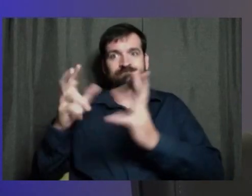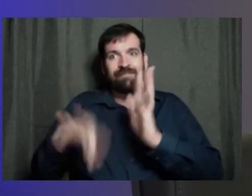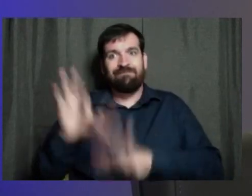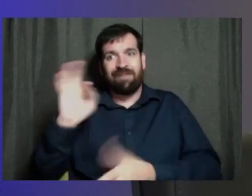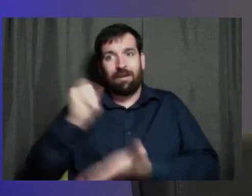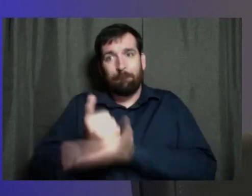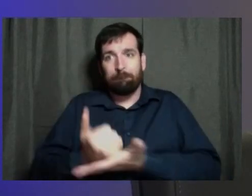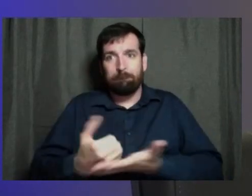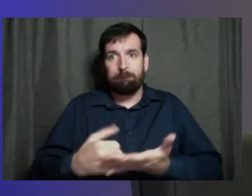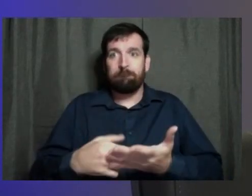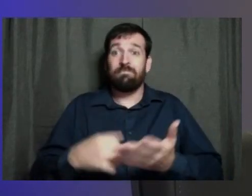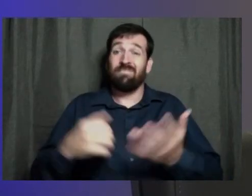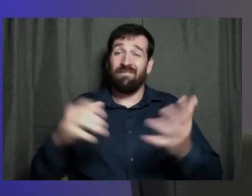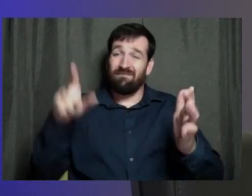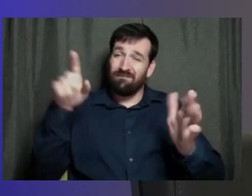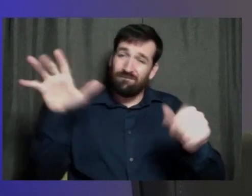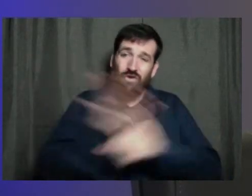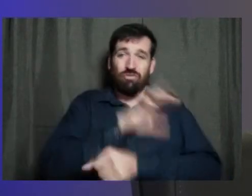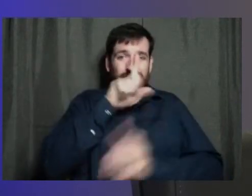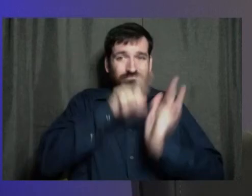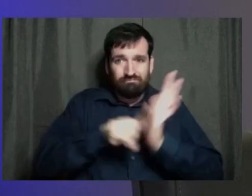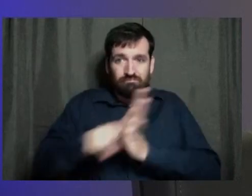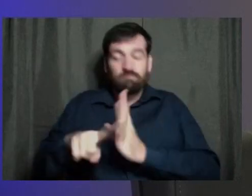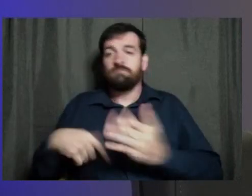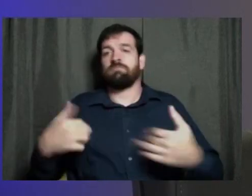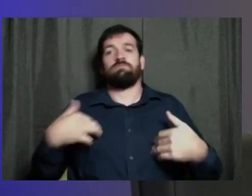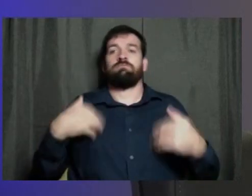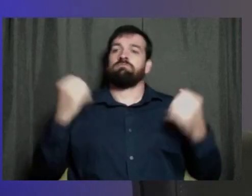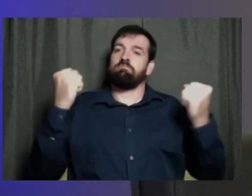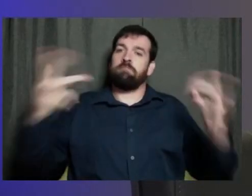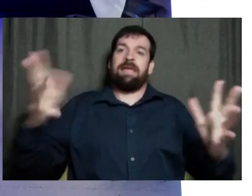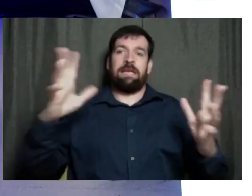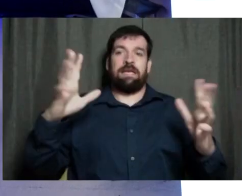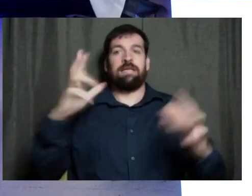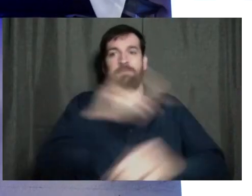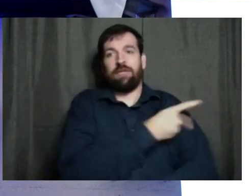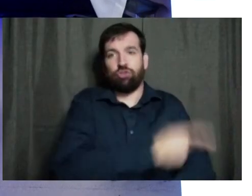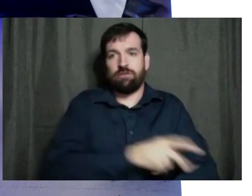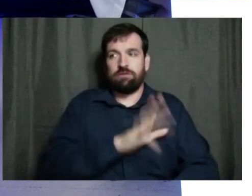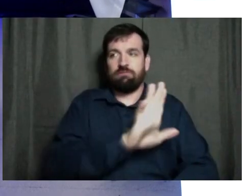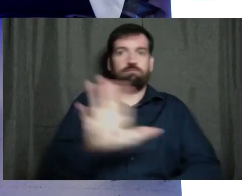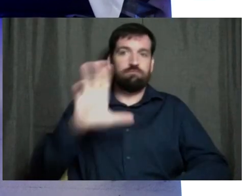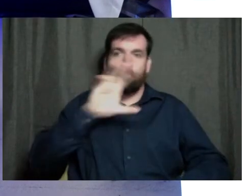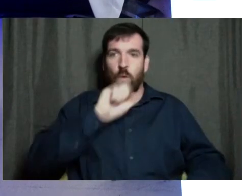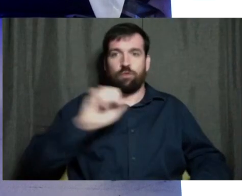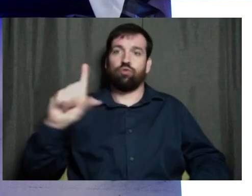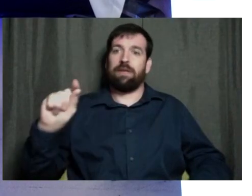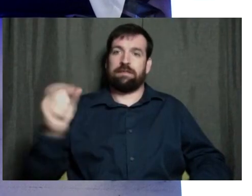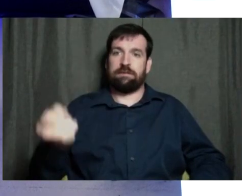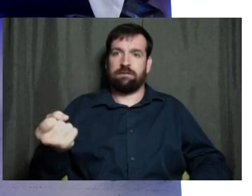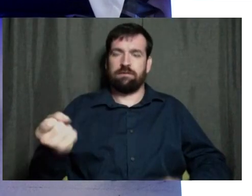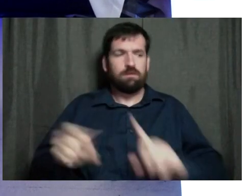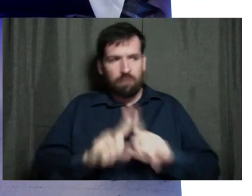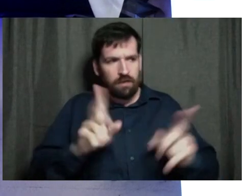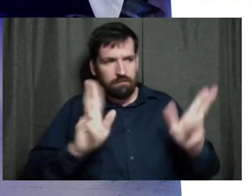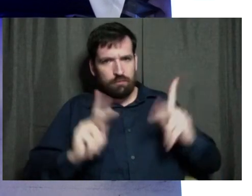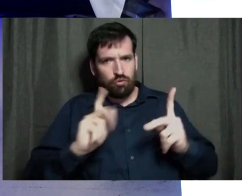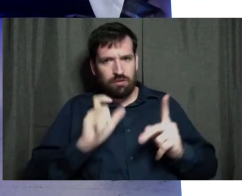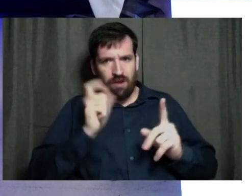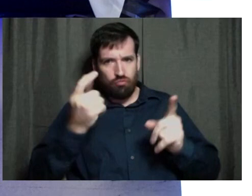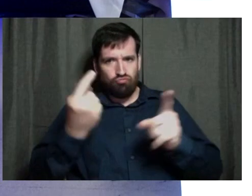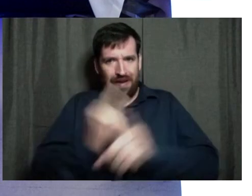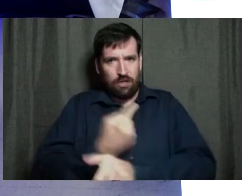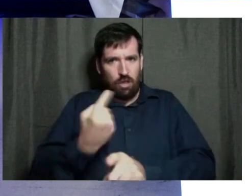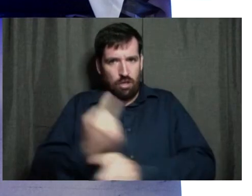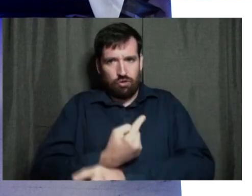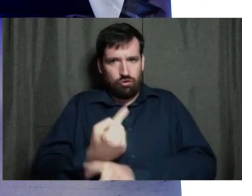fully checked out. Because certainly I have many patients in their 20s. Well, but people aren't getting regular mammograms in their 20s or 30s,